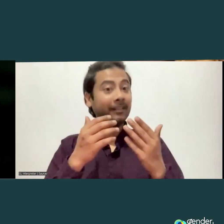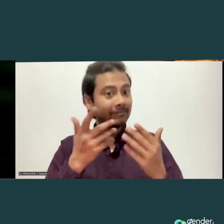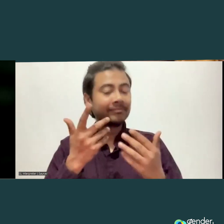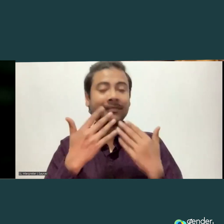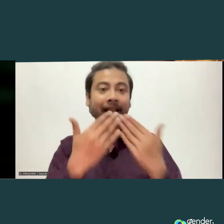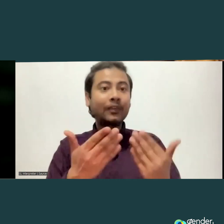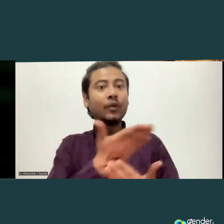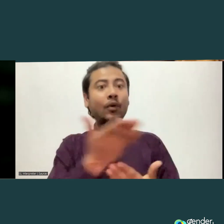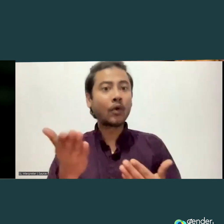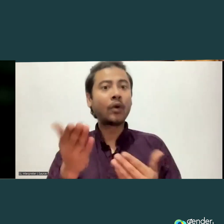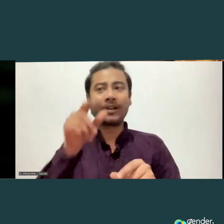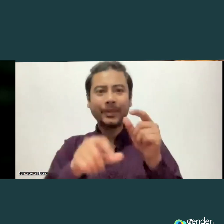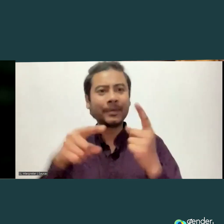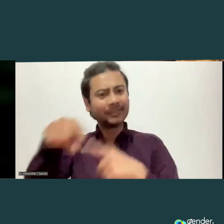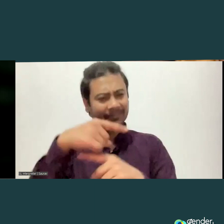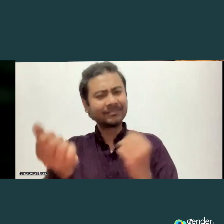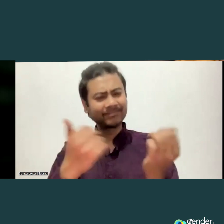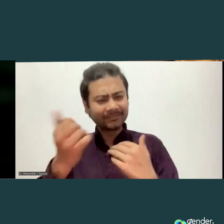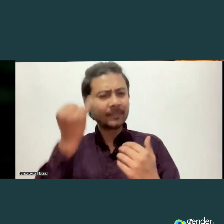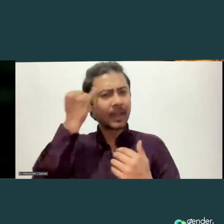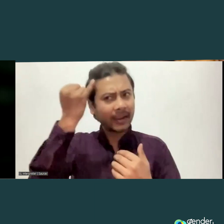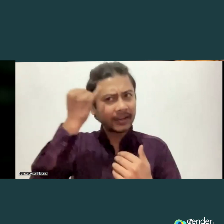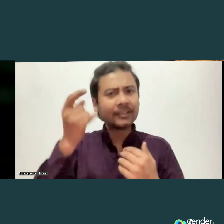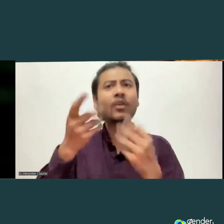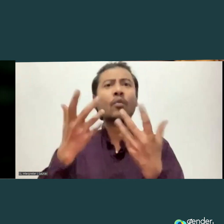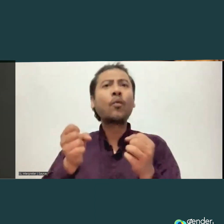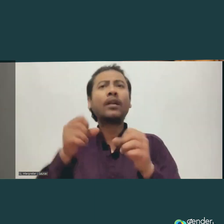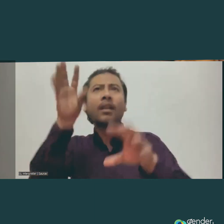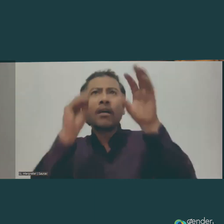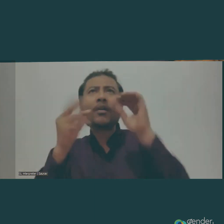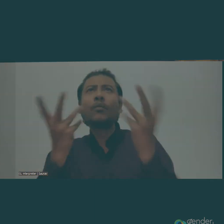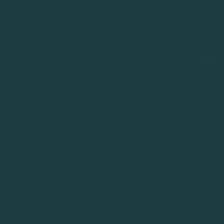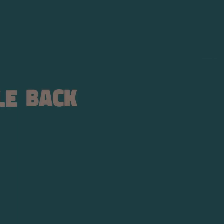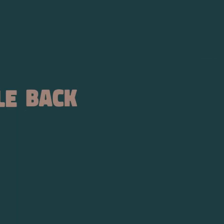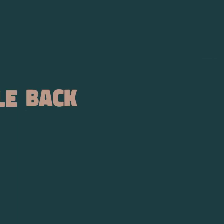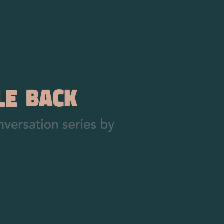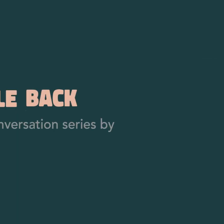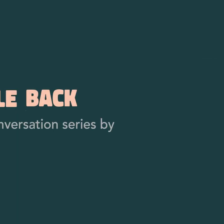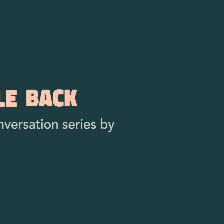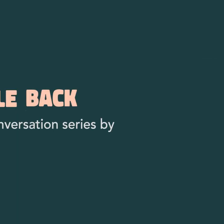you'd like to hear about, what topics should we be talking about. And thanks for staying with us.